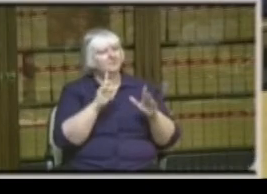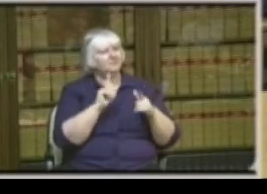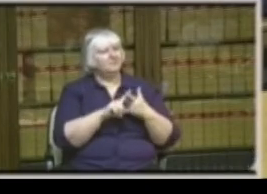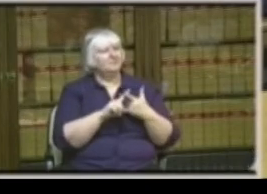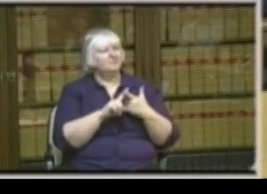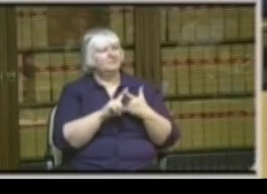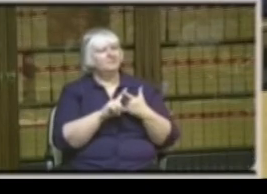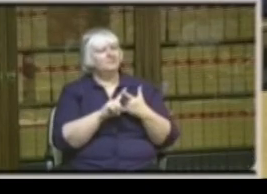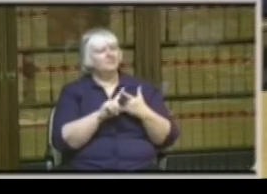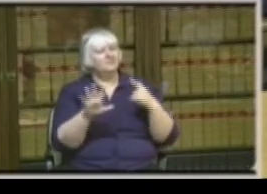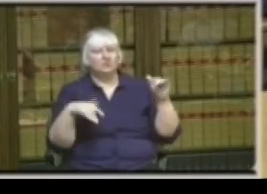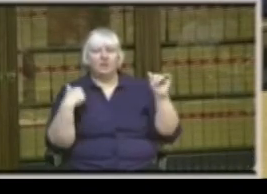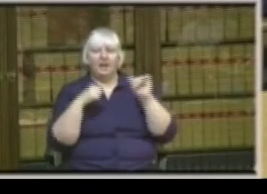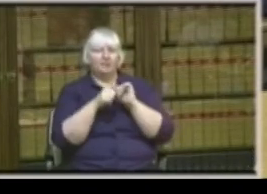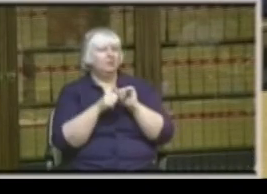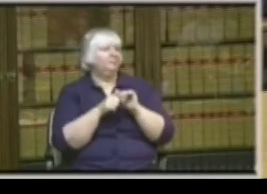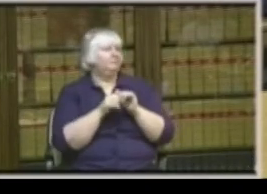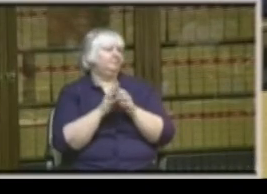my point is,